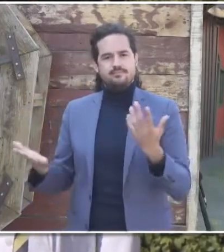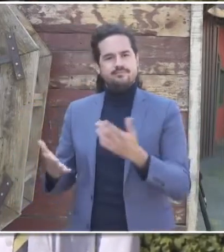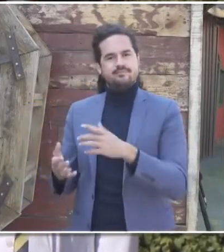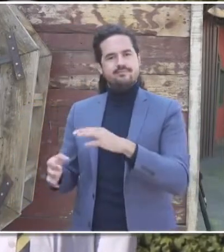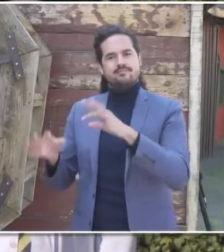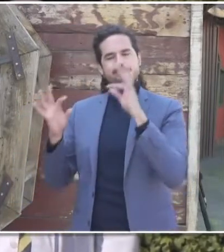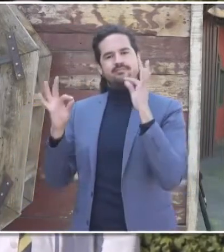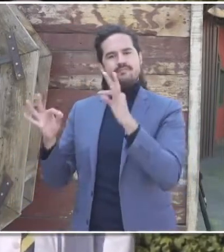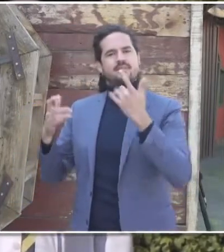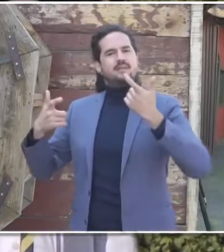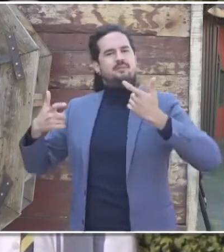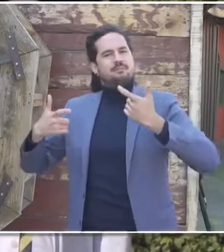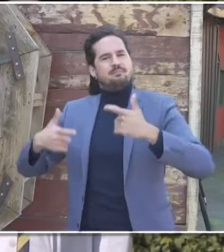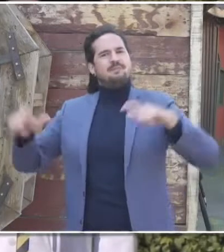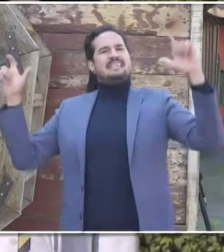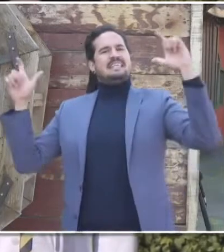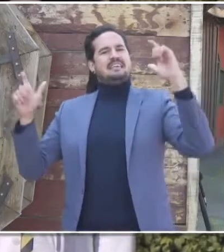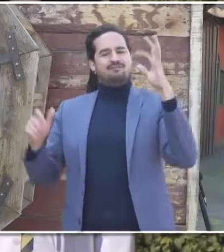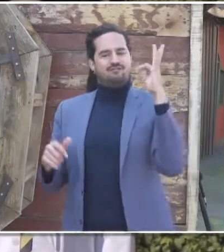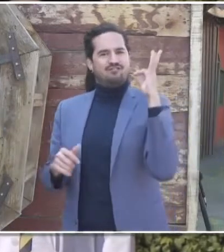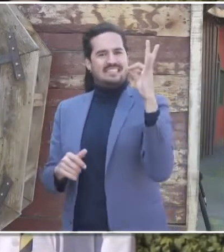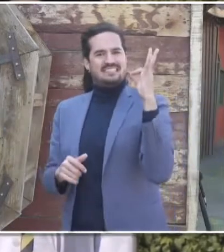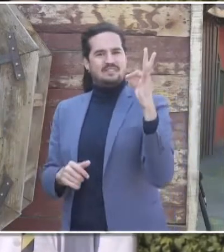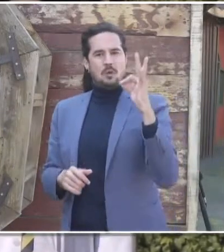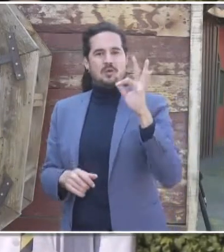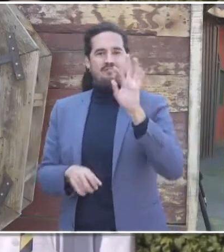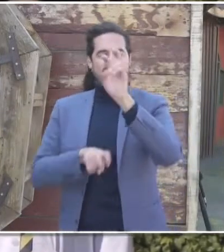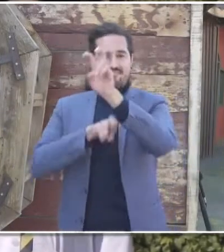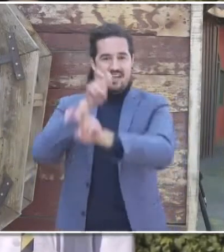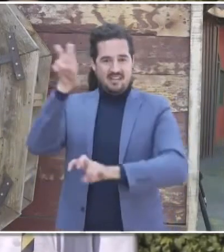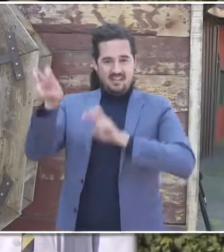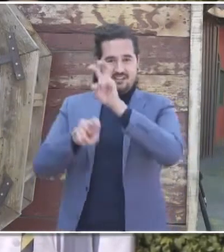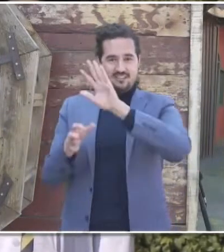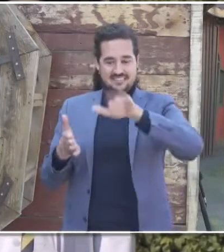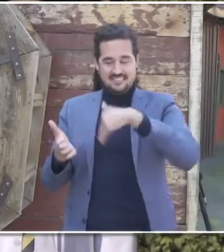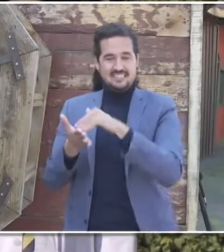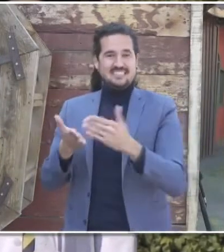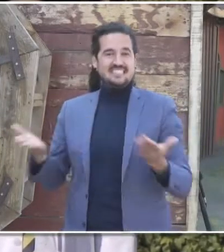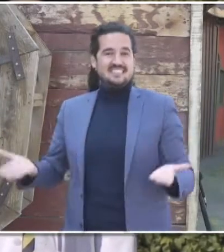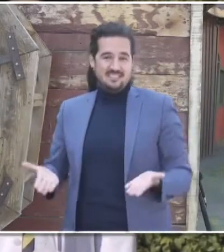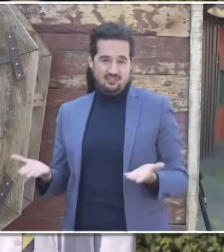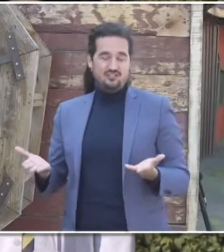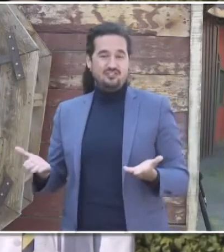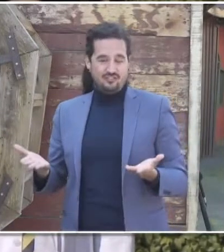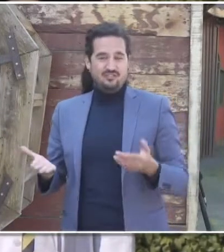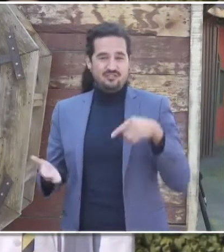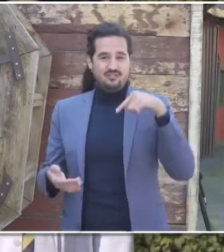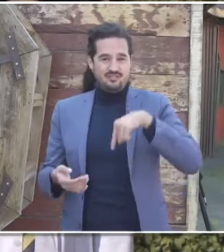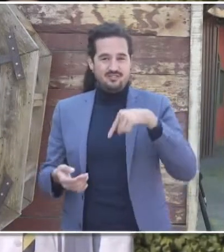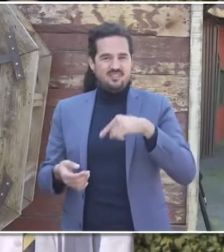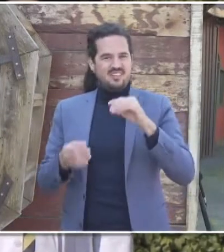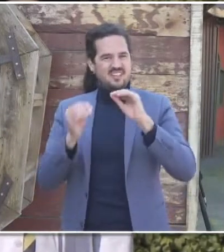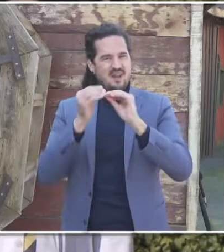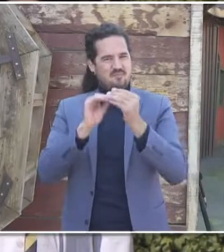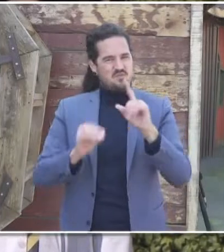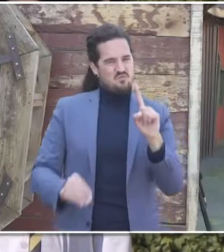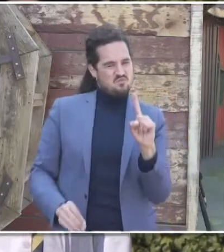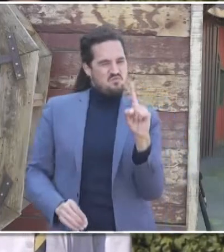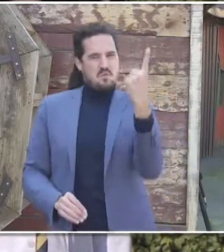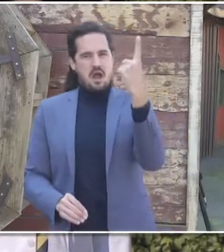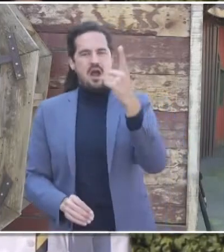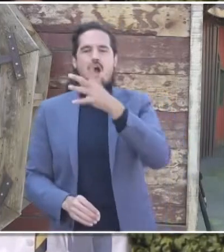Melissa indicated, the #1 agricultural state in the nation and the #1 agricultural county in the